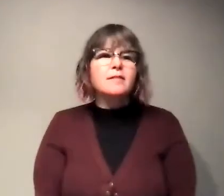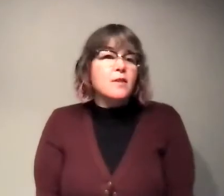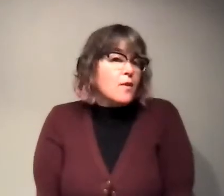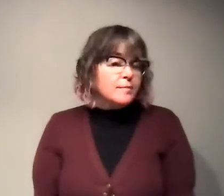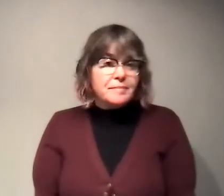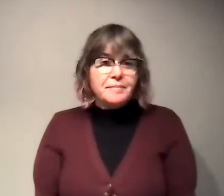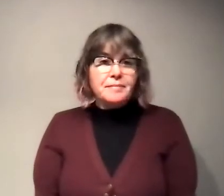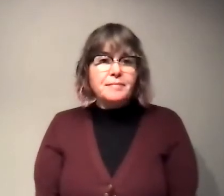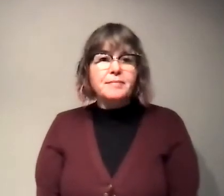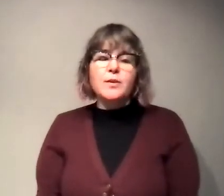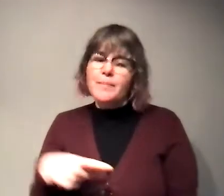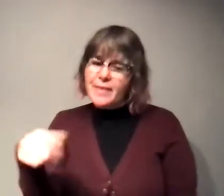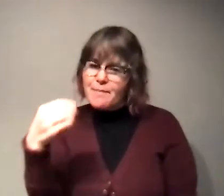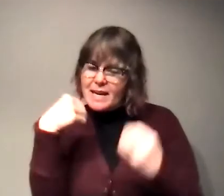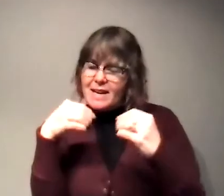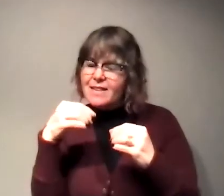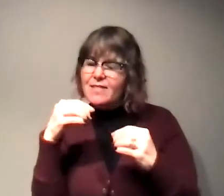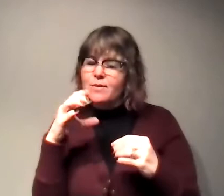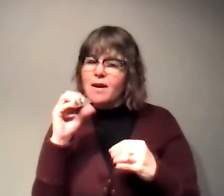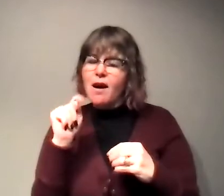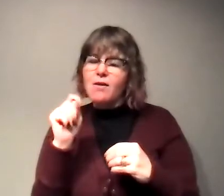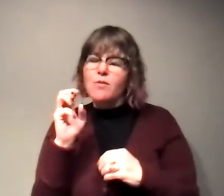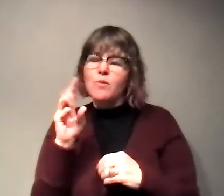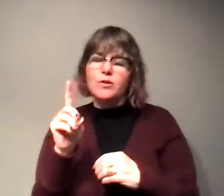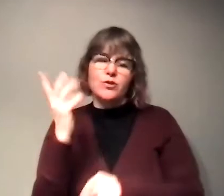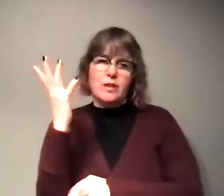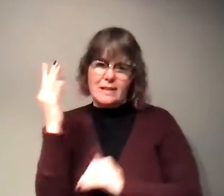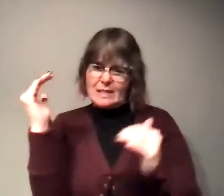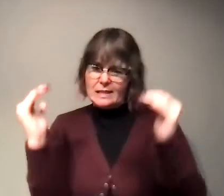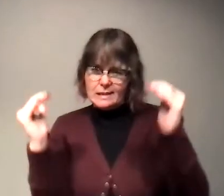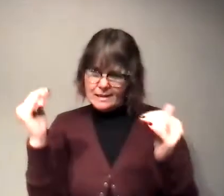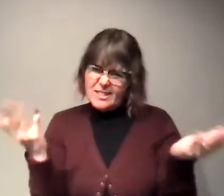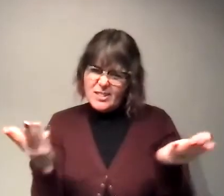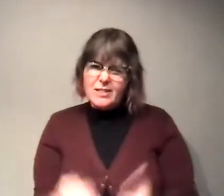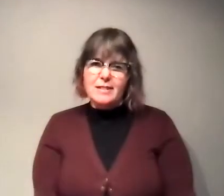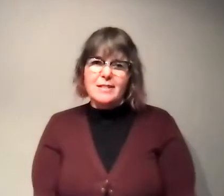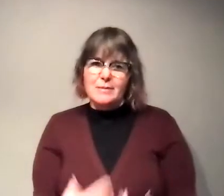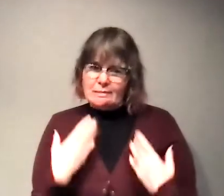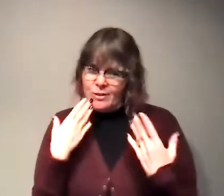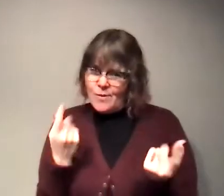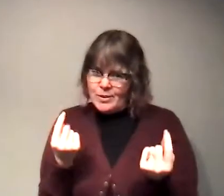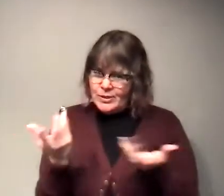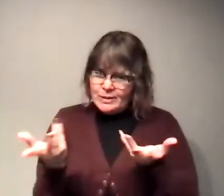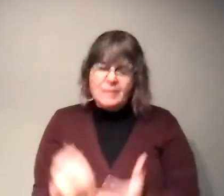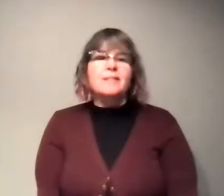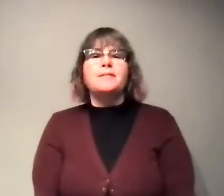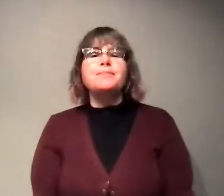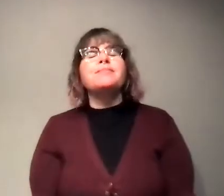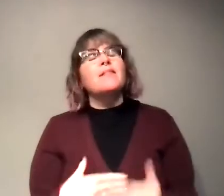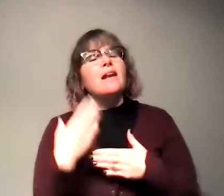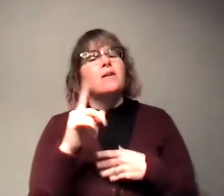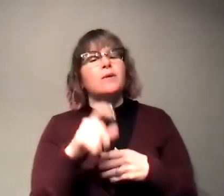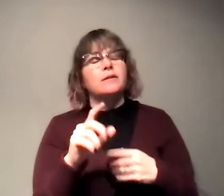they've been eating the cottonwoods. So it's been a balance around here. We don't really know what to do. Okay, next question is